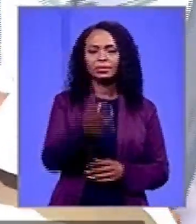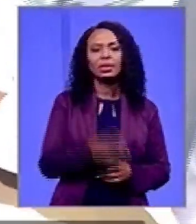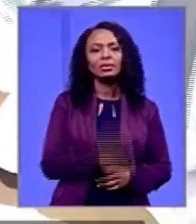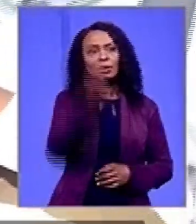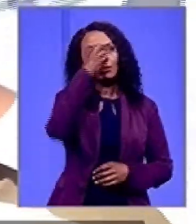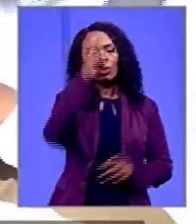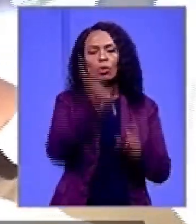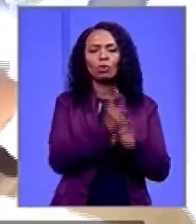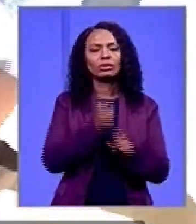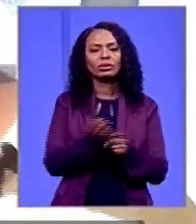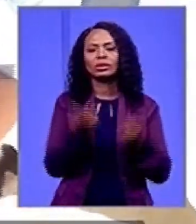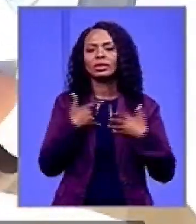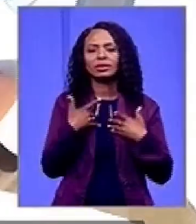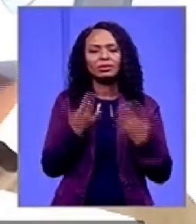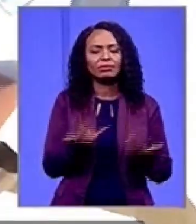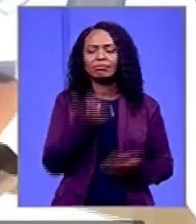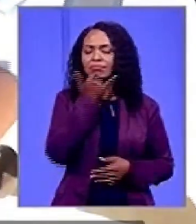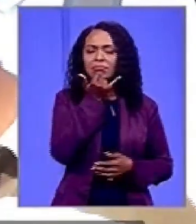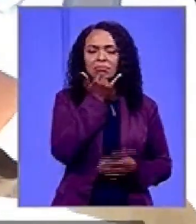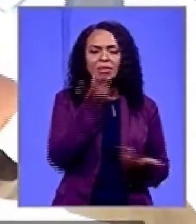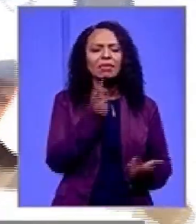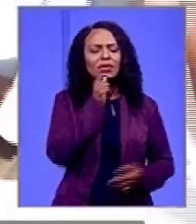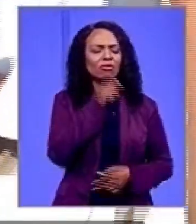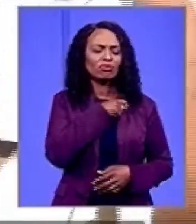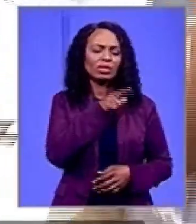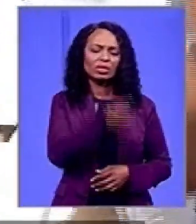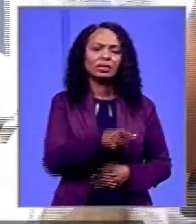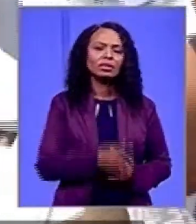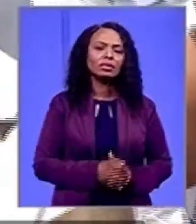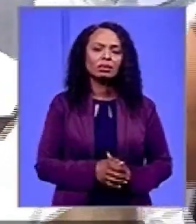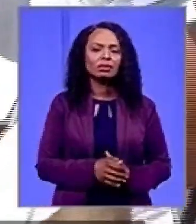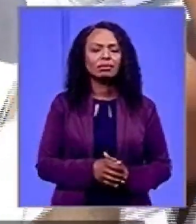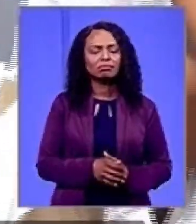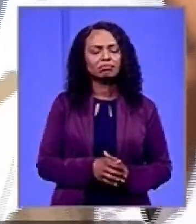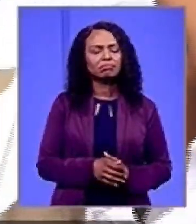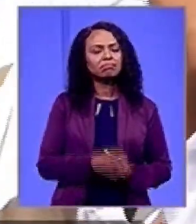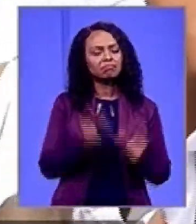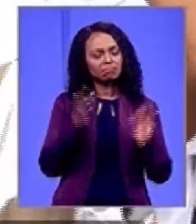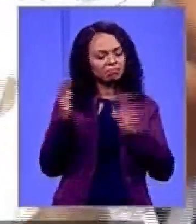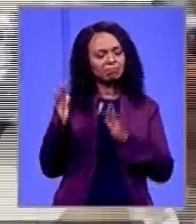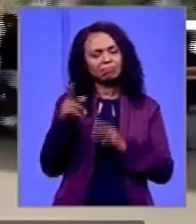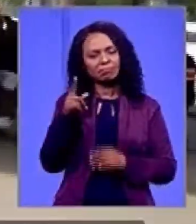believe in it. Rabatsepa and all the boke man. Pambili.